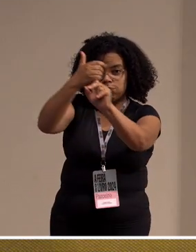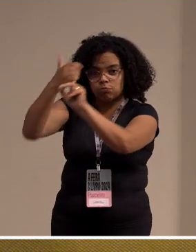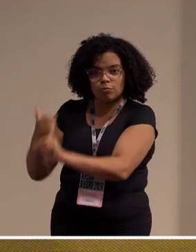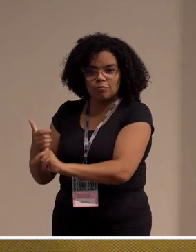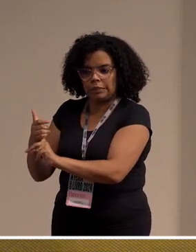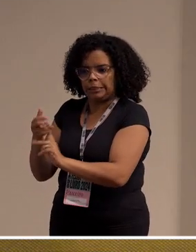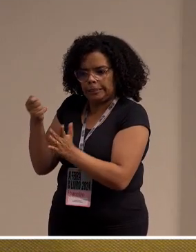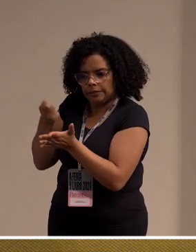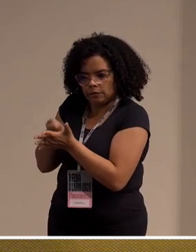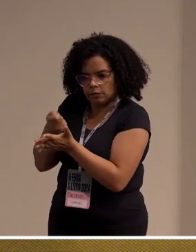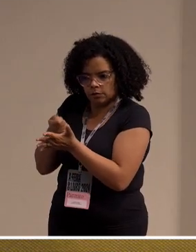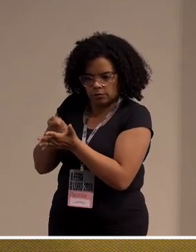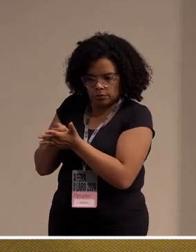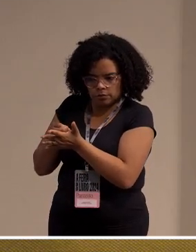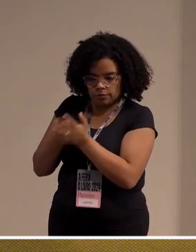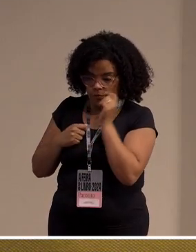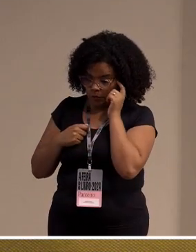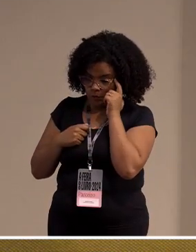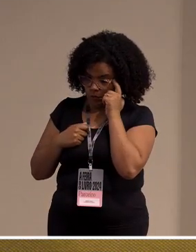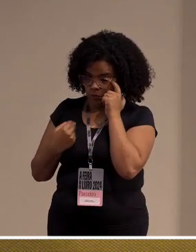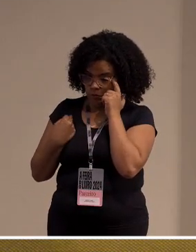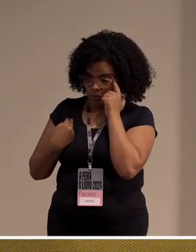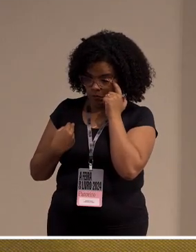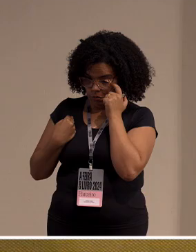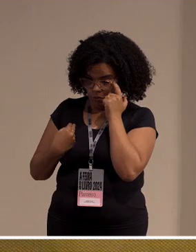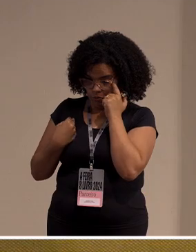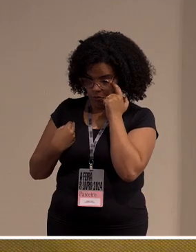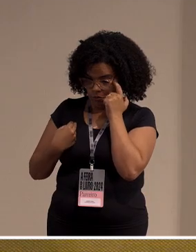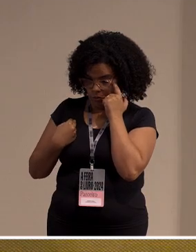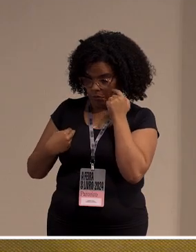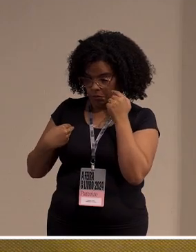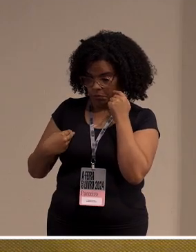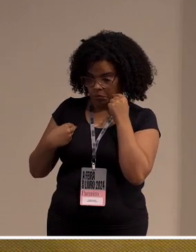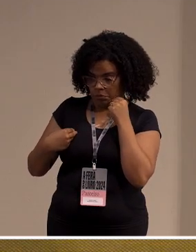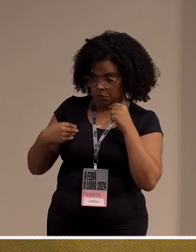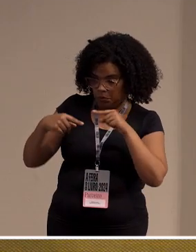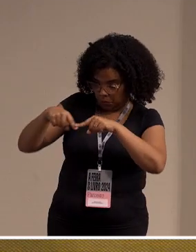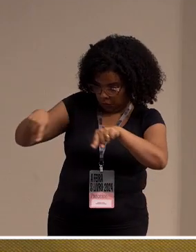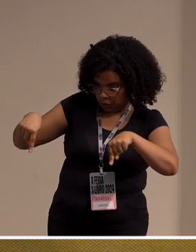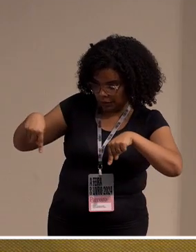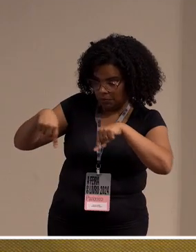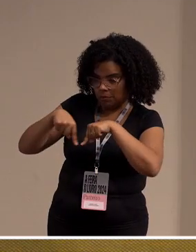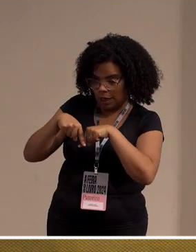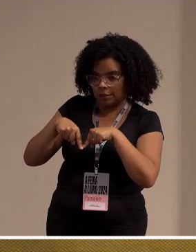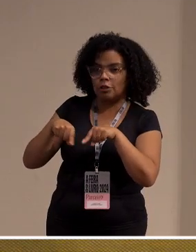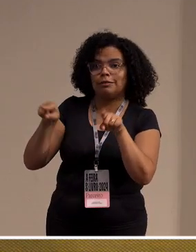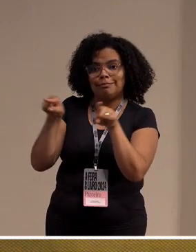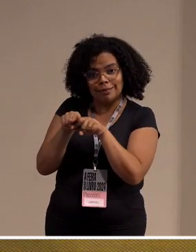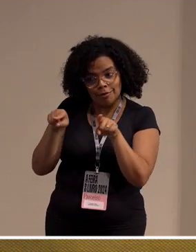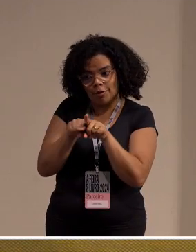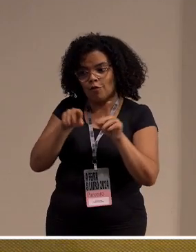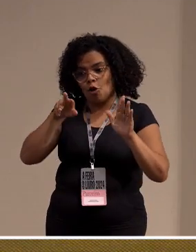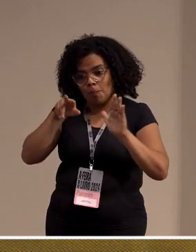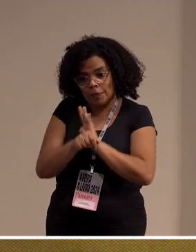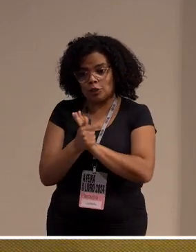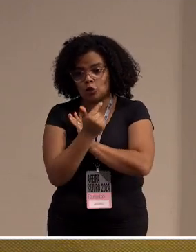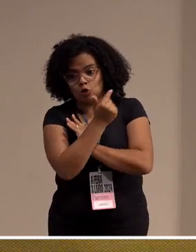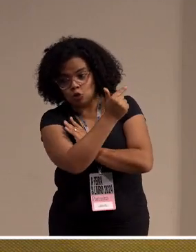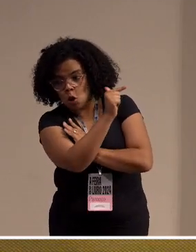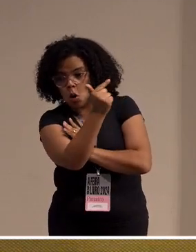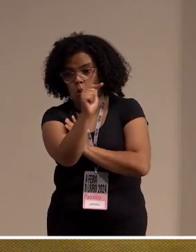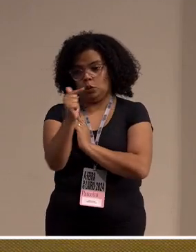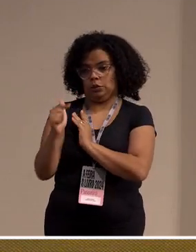land, enriched by the labor of stolen people. And so I wanted to use the language to